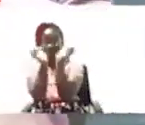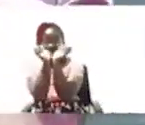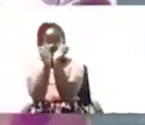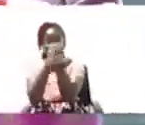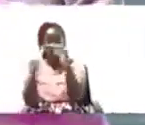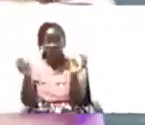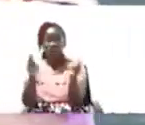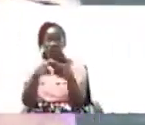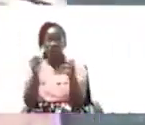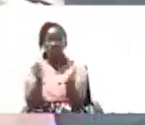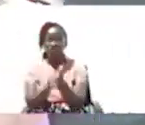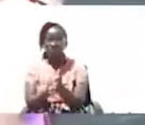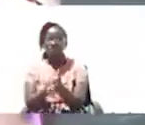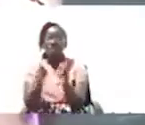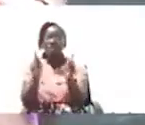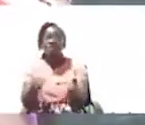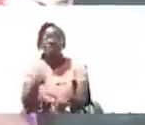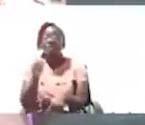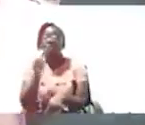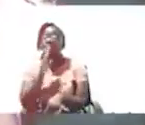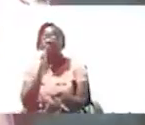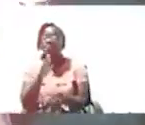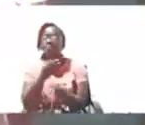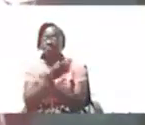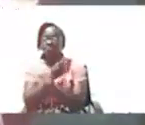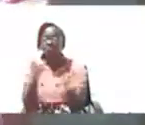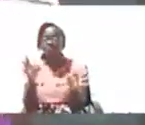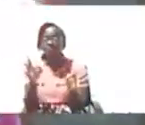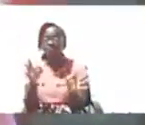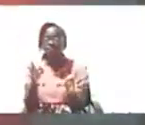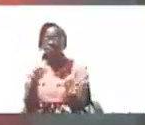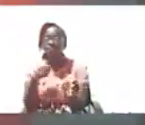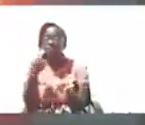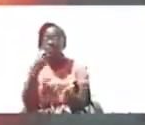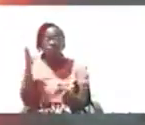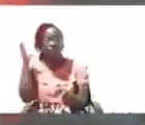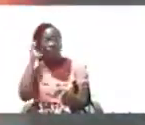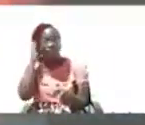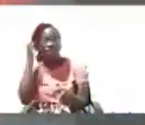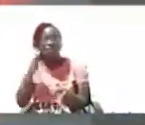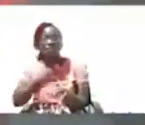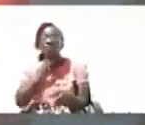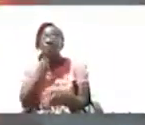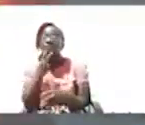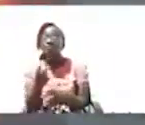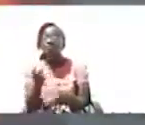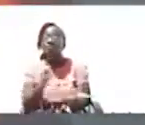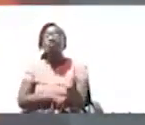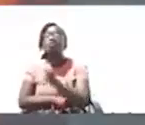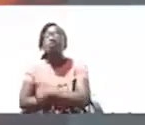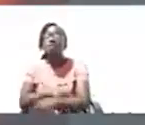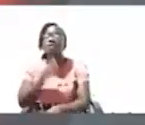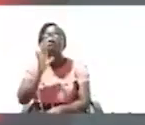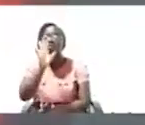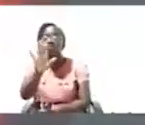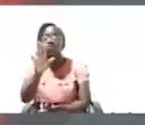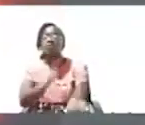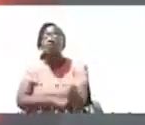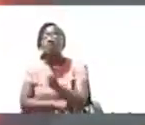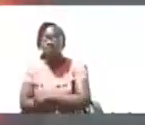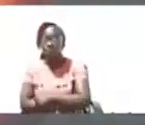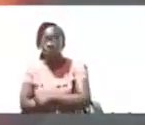Now, uncle. Loose him and let him go. Whoever hears my voice, and then you would know, this is your